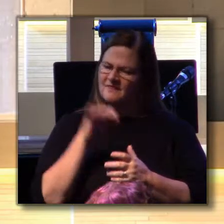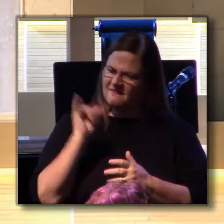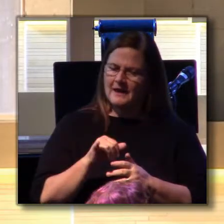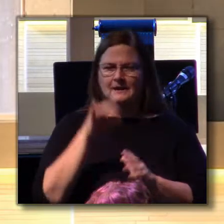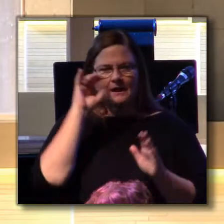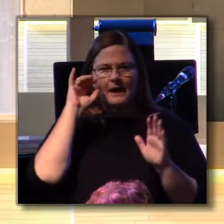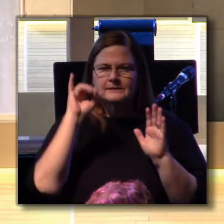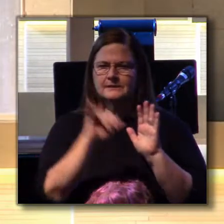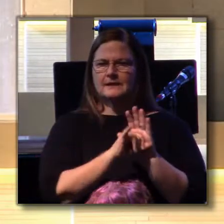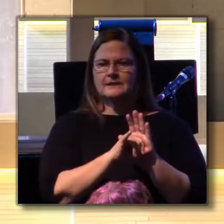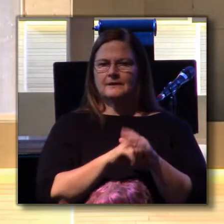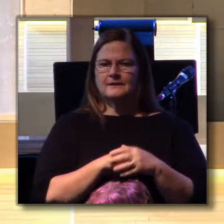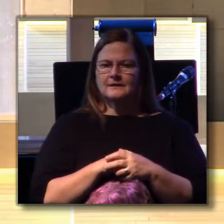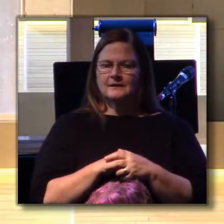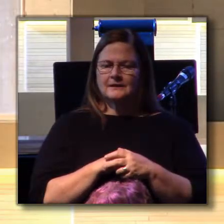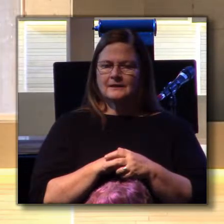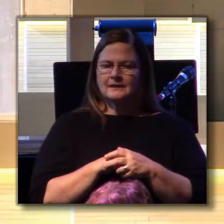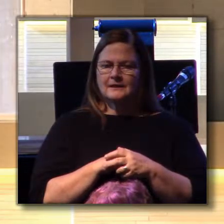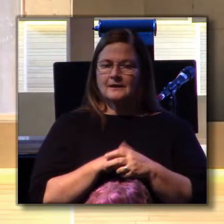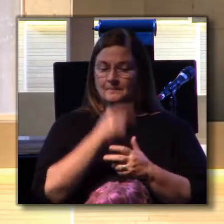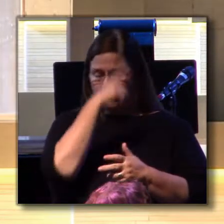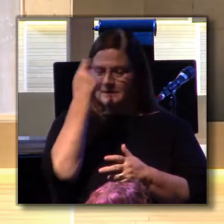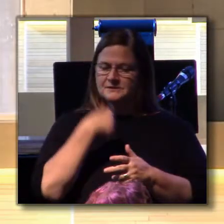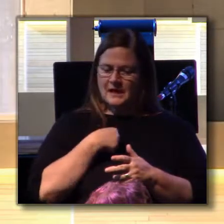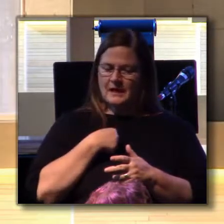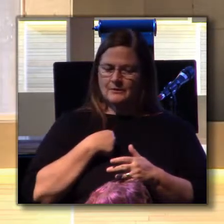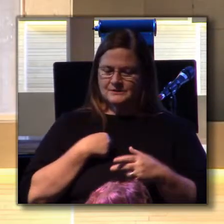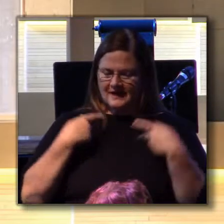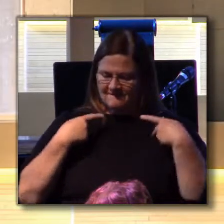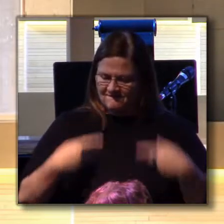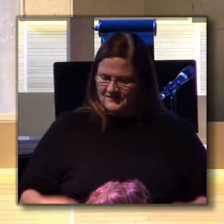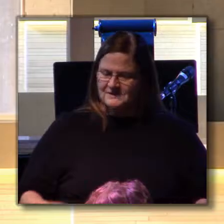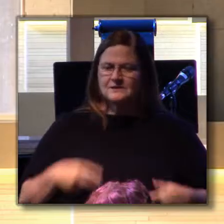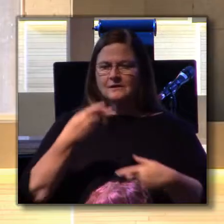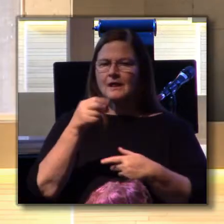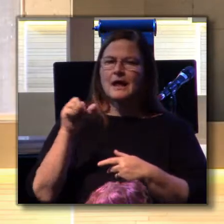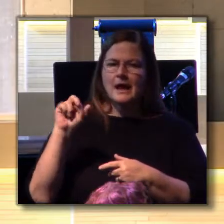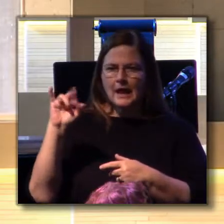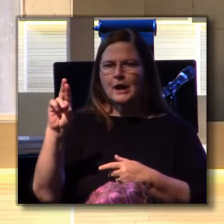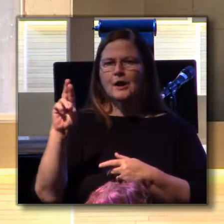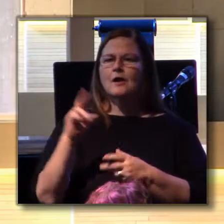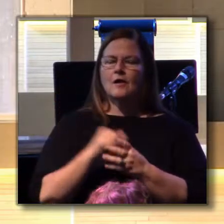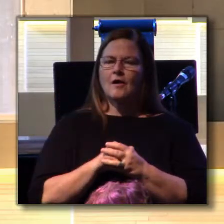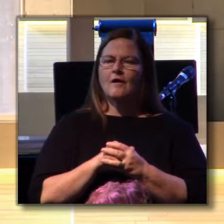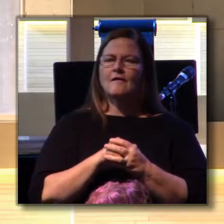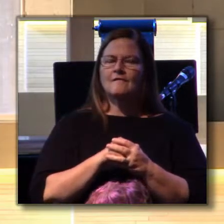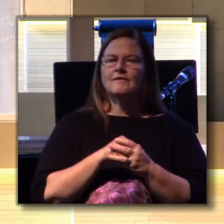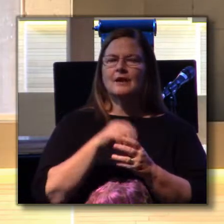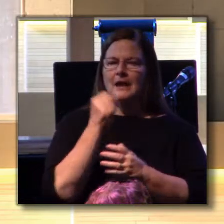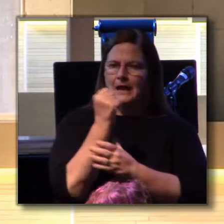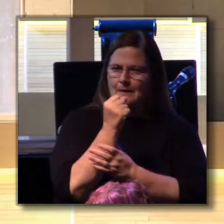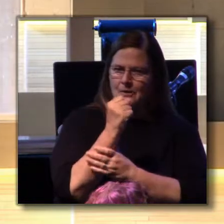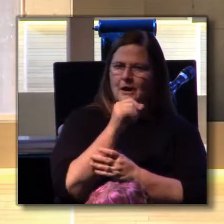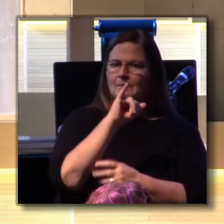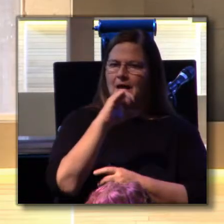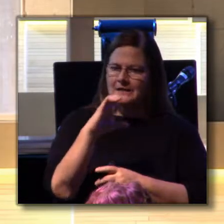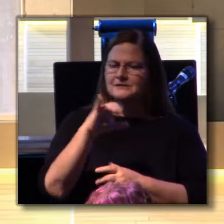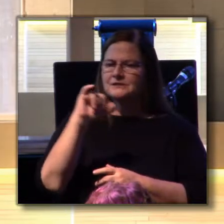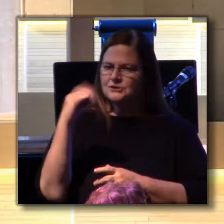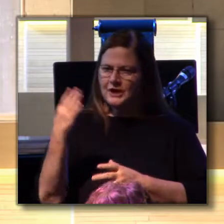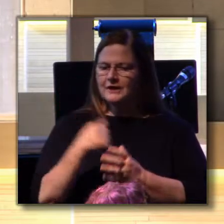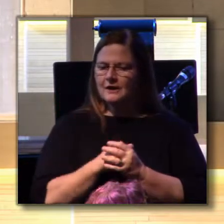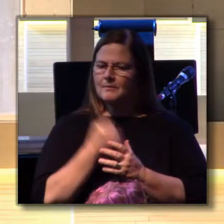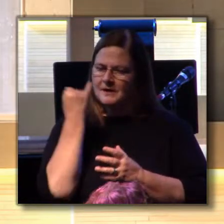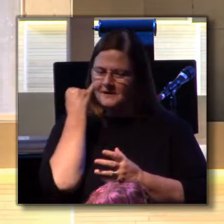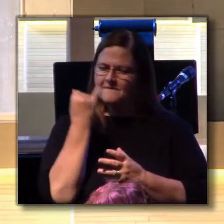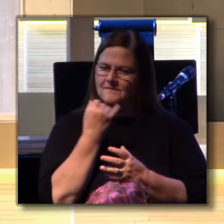was trusting that because I was a physical heir of Abraham, Isaac, and Jacob, and if I clung to that identity to